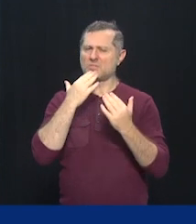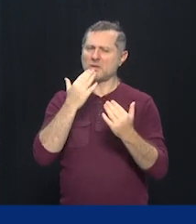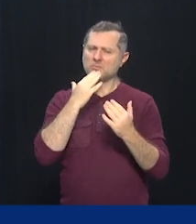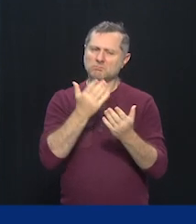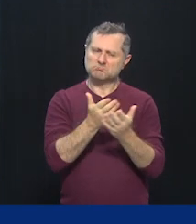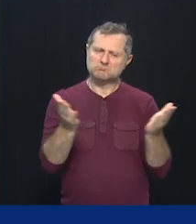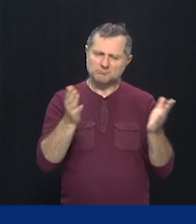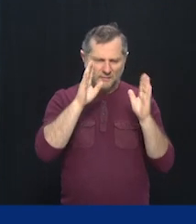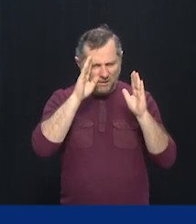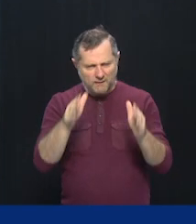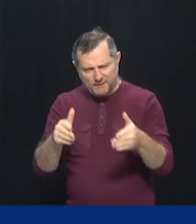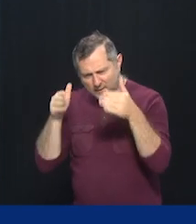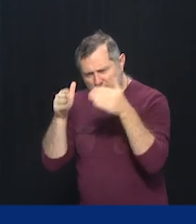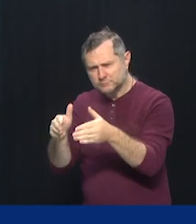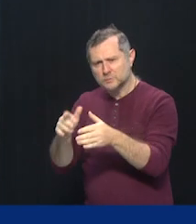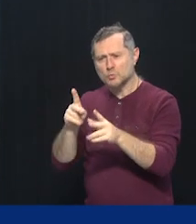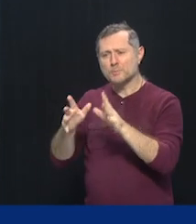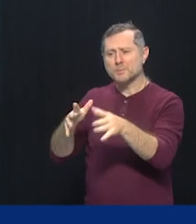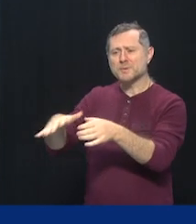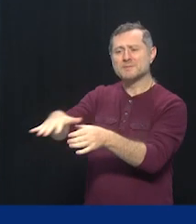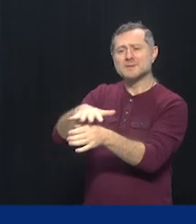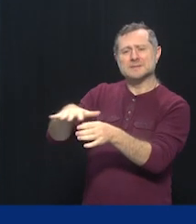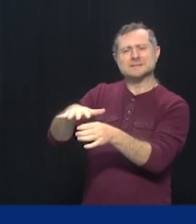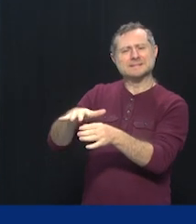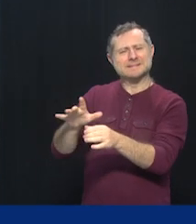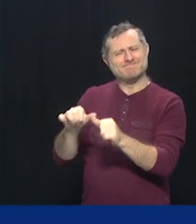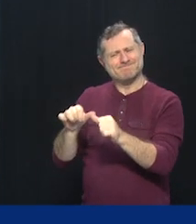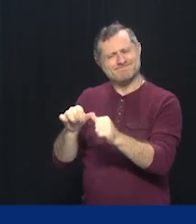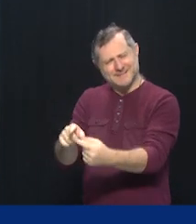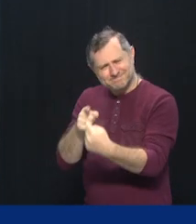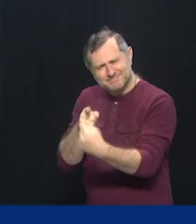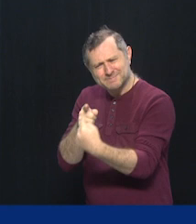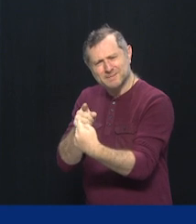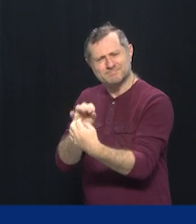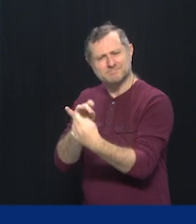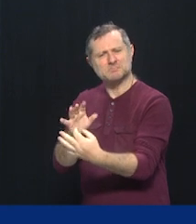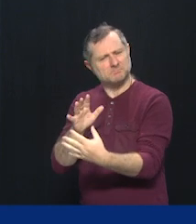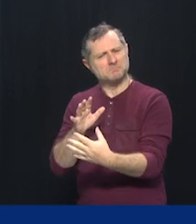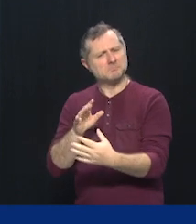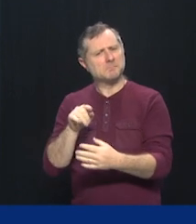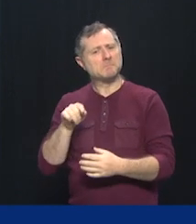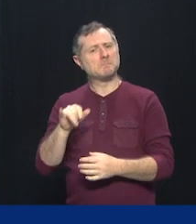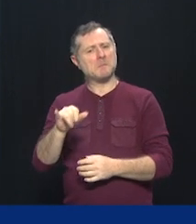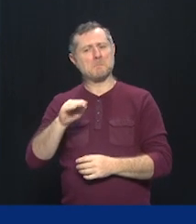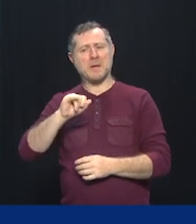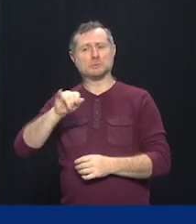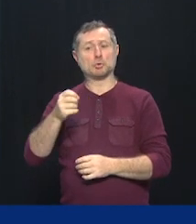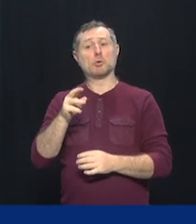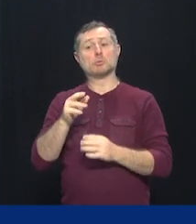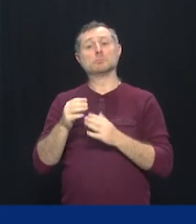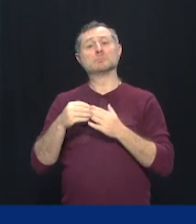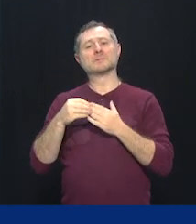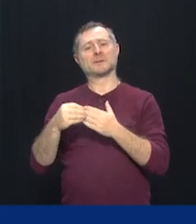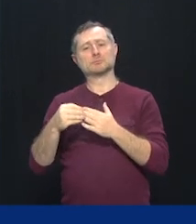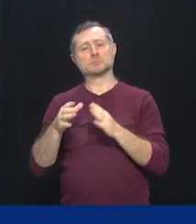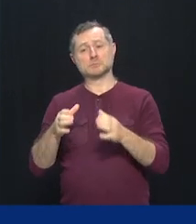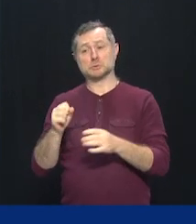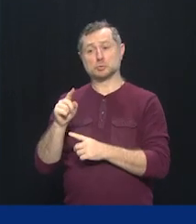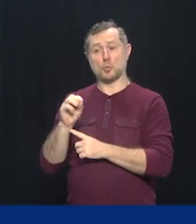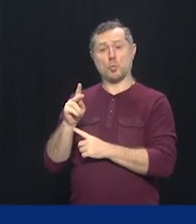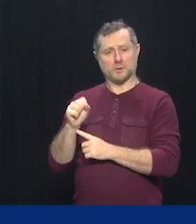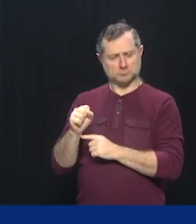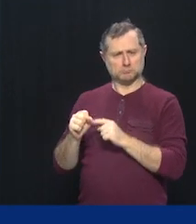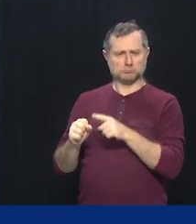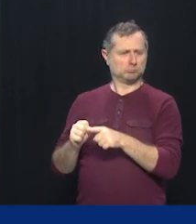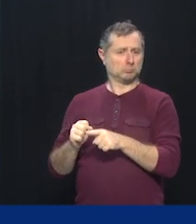state, but particularly in her district, and continue to be a great fighter. Majority Leader Crystal Peoples-Stokes. I know that Senator Tim Kennedy just sent me a message. He'll join us if he